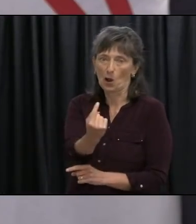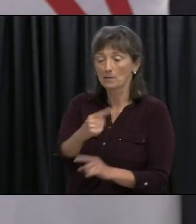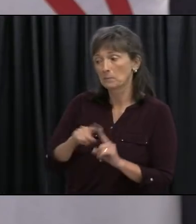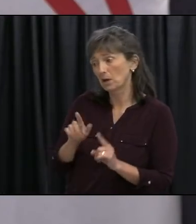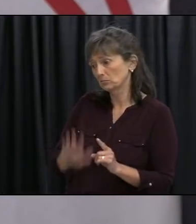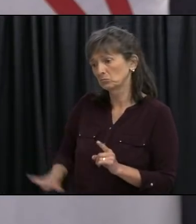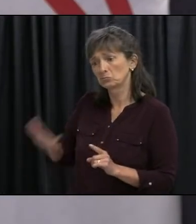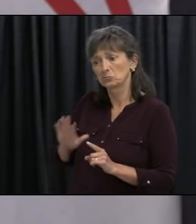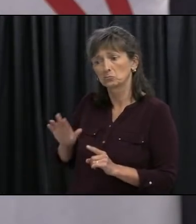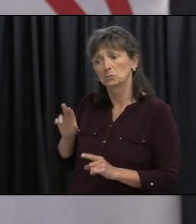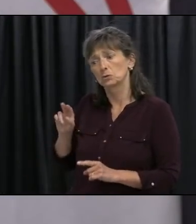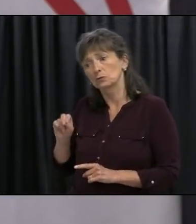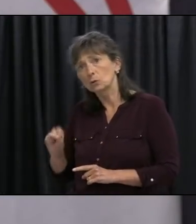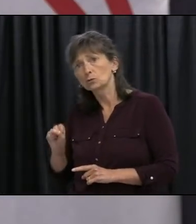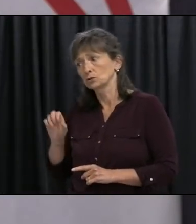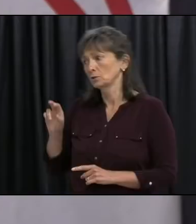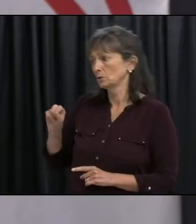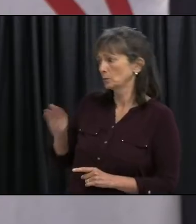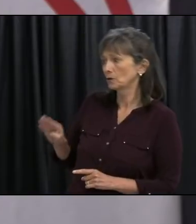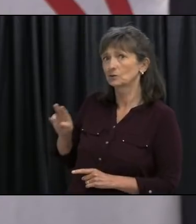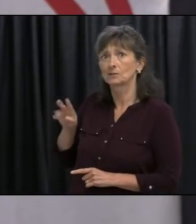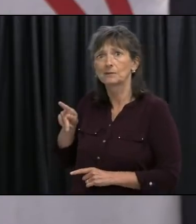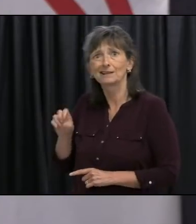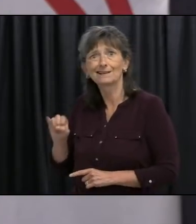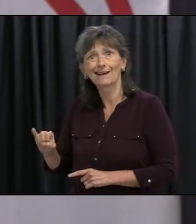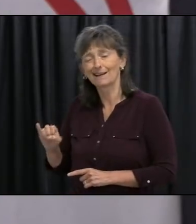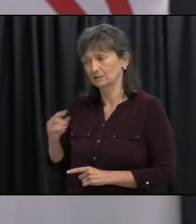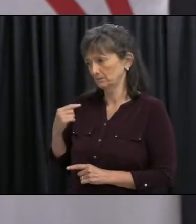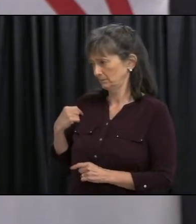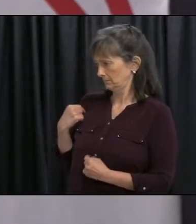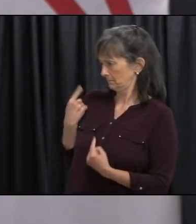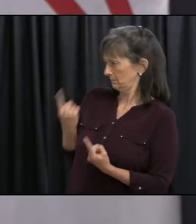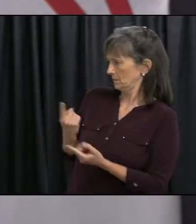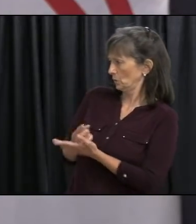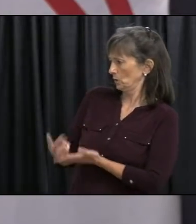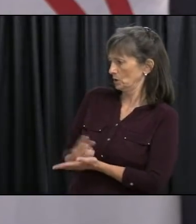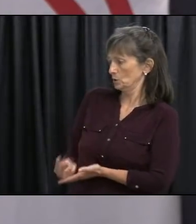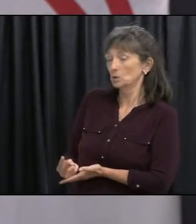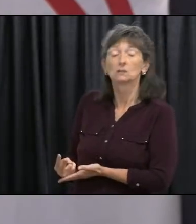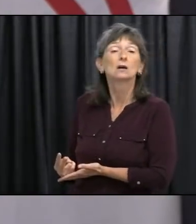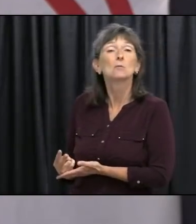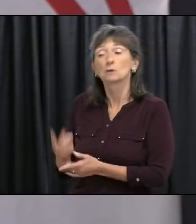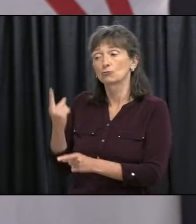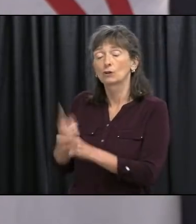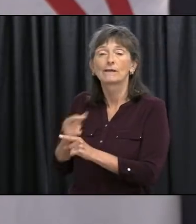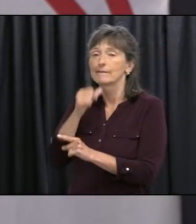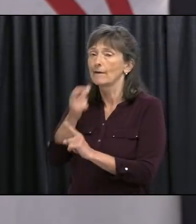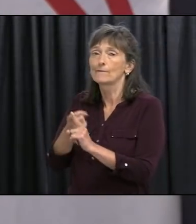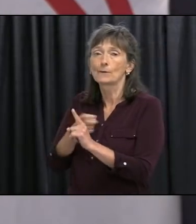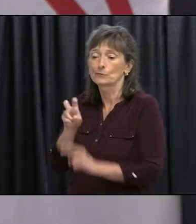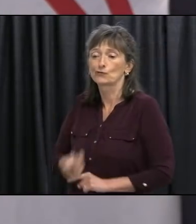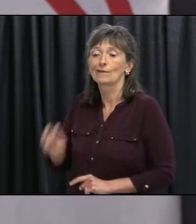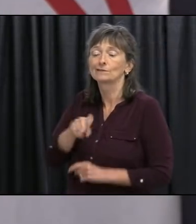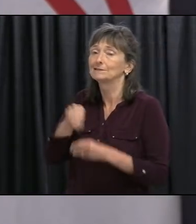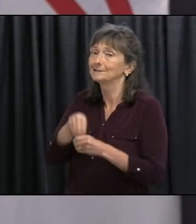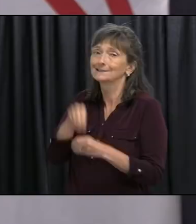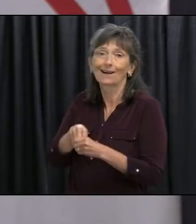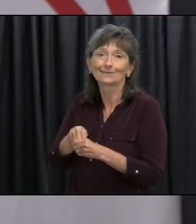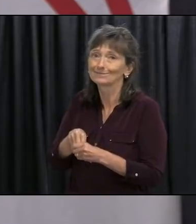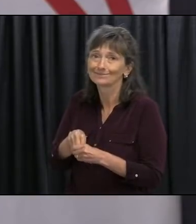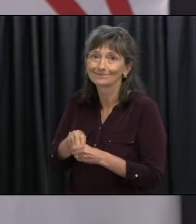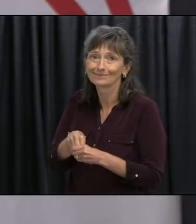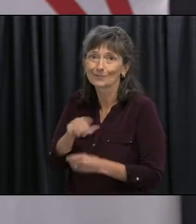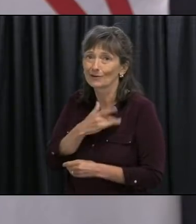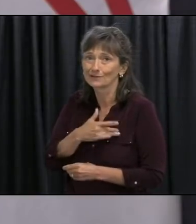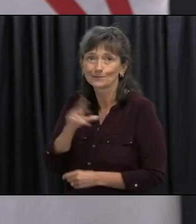but throughout Atlantic Canada over the weekend and the last, week or so. So they have not been associated to the Atlantic bubble. But